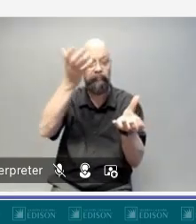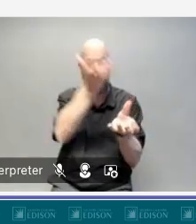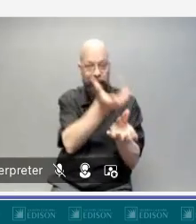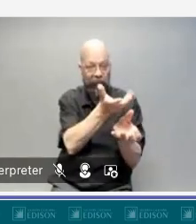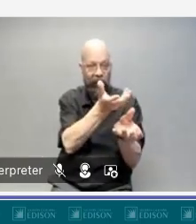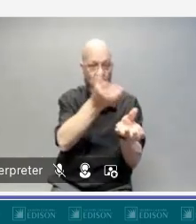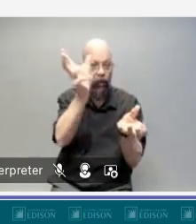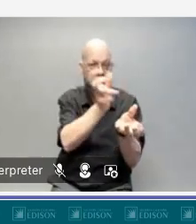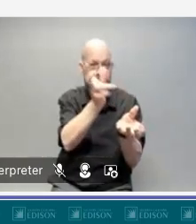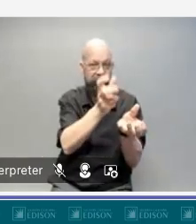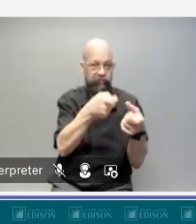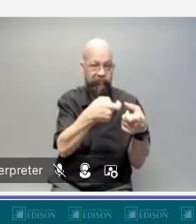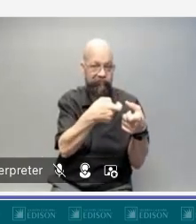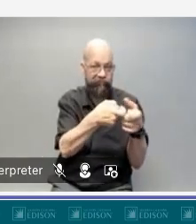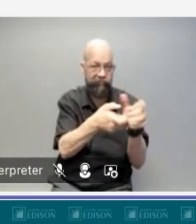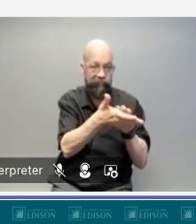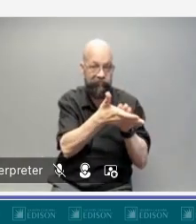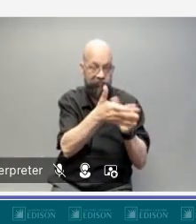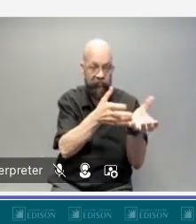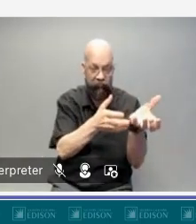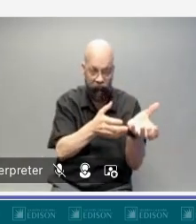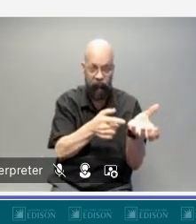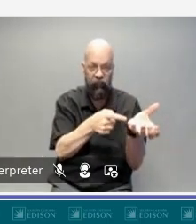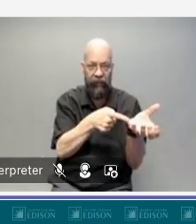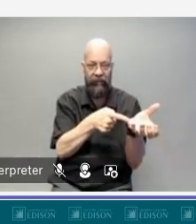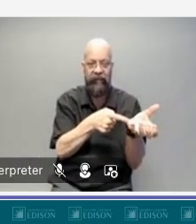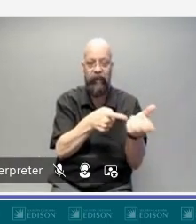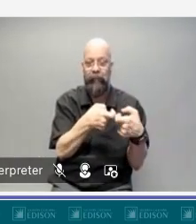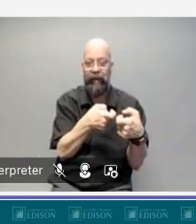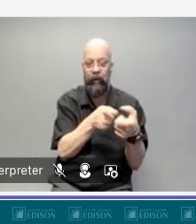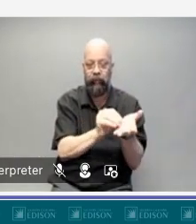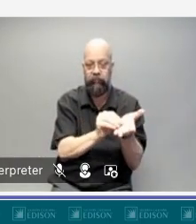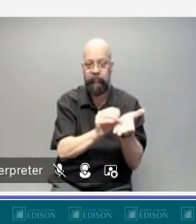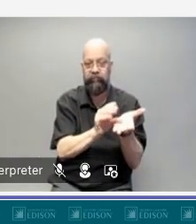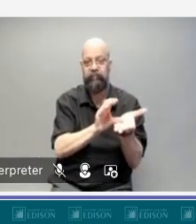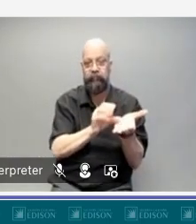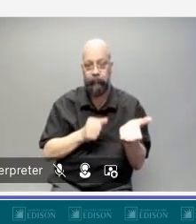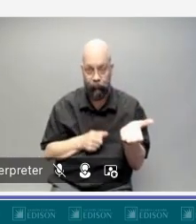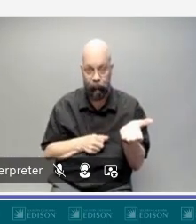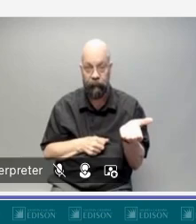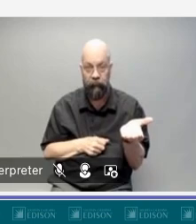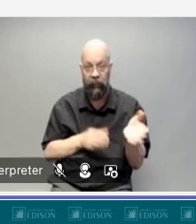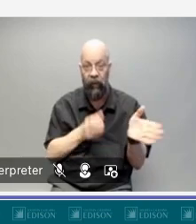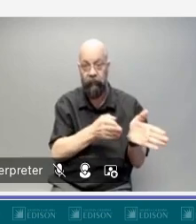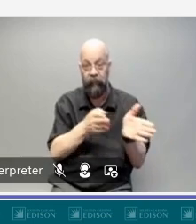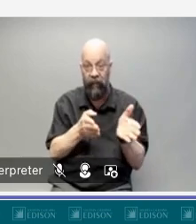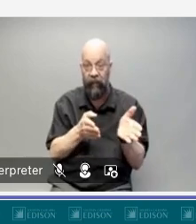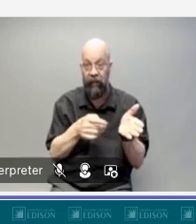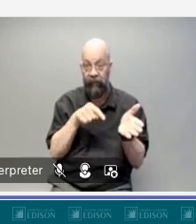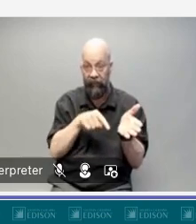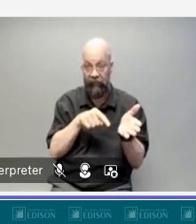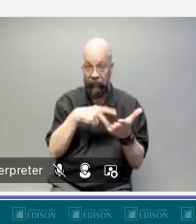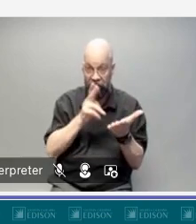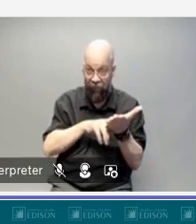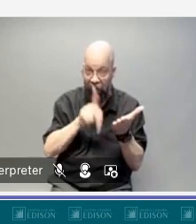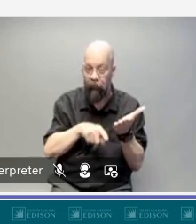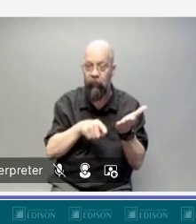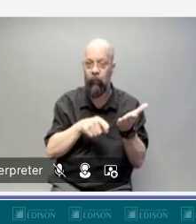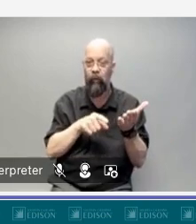by PSPS. We have a team that assesses the customer's needs and then delivers the battery solution directly to their